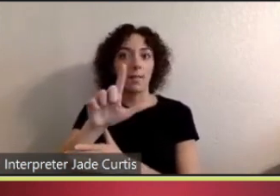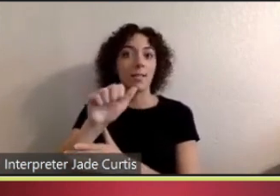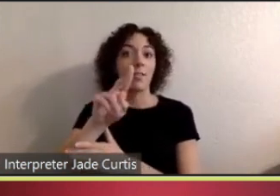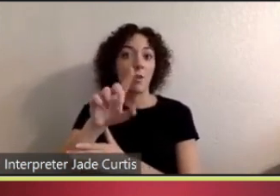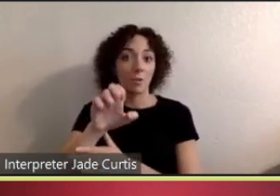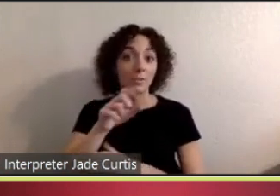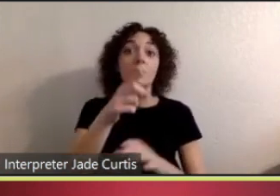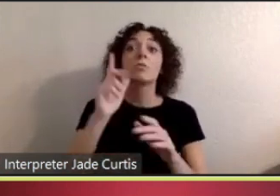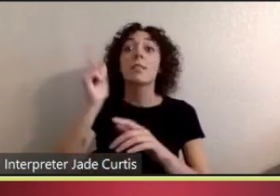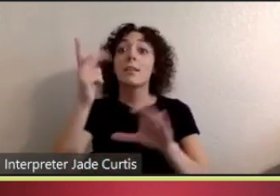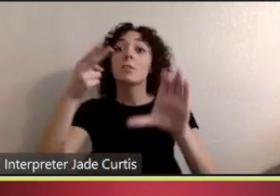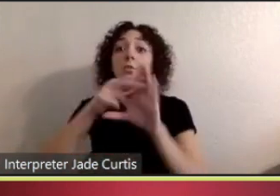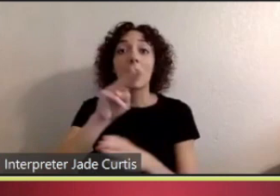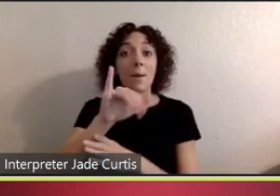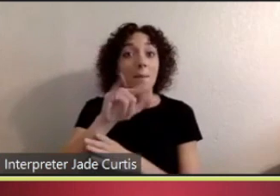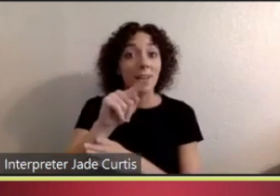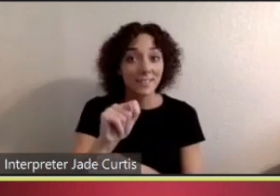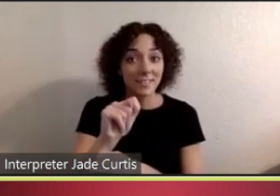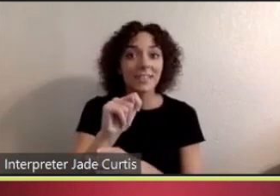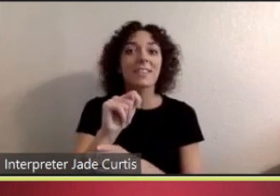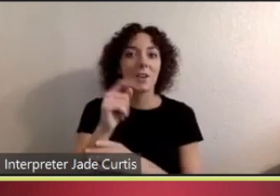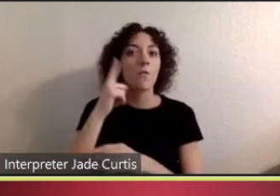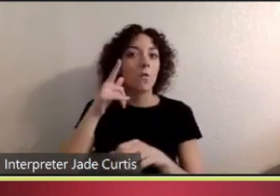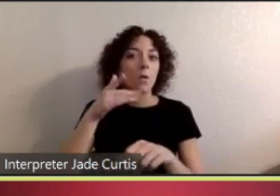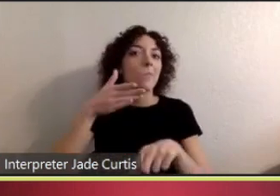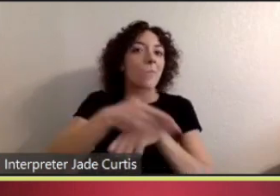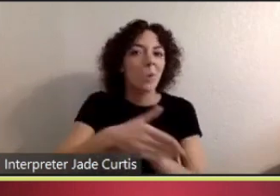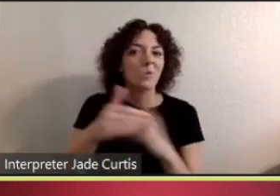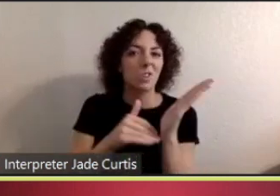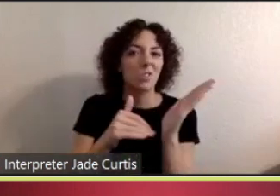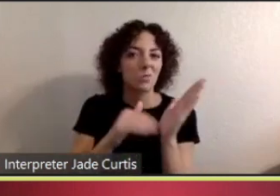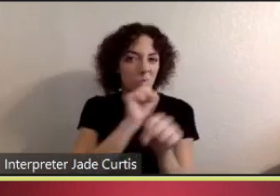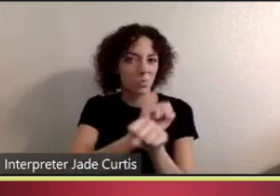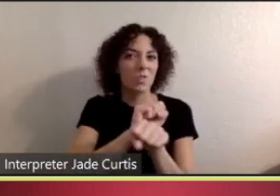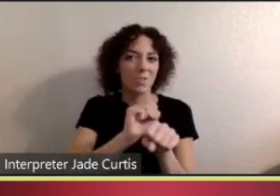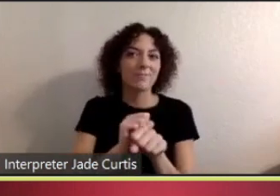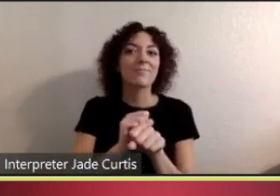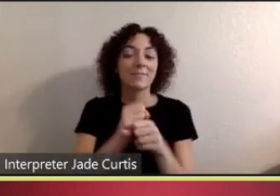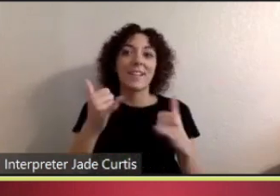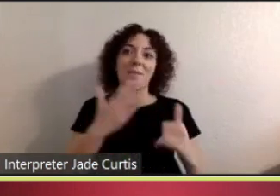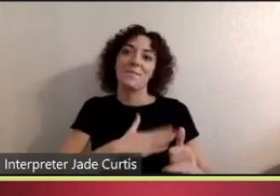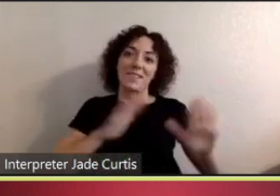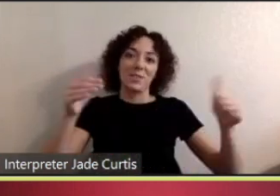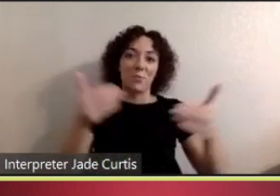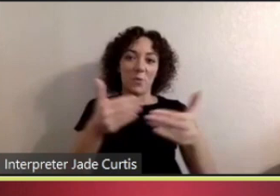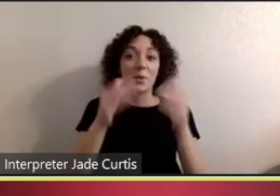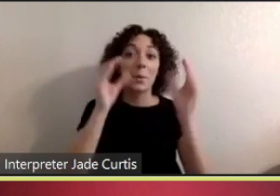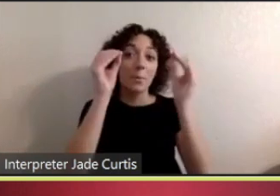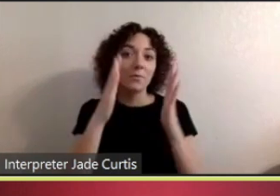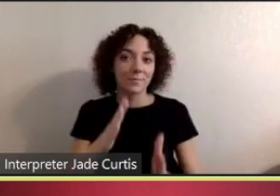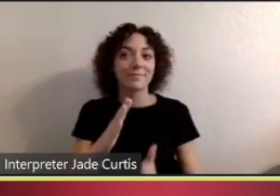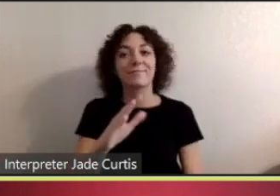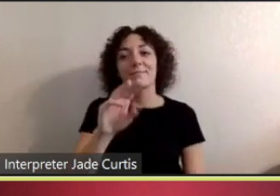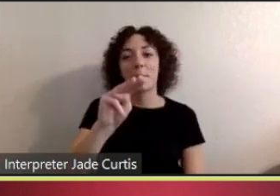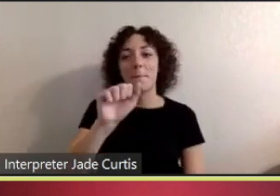MIT, working alongside Mario Molina for her postdoctoral work. Please welcome Professor Marr to speak with us